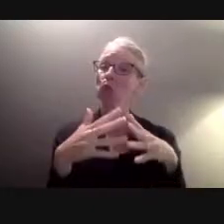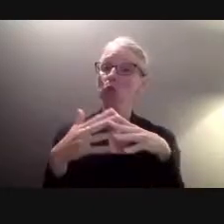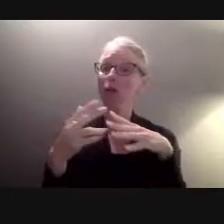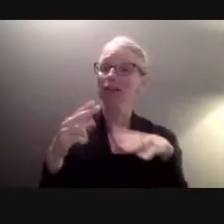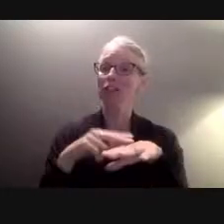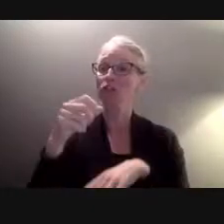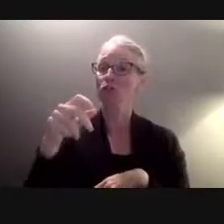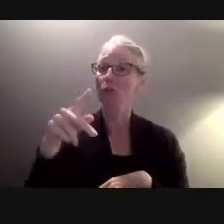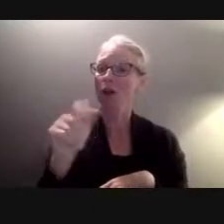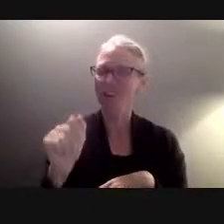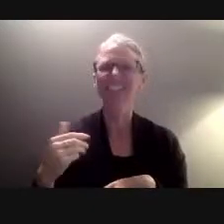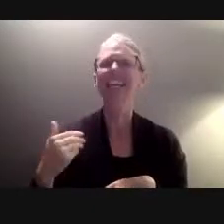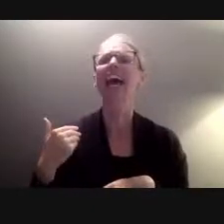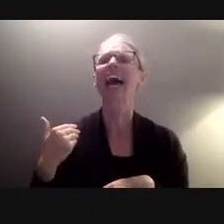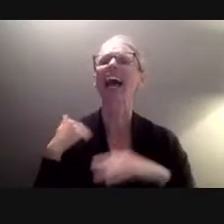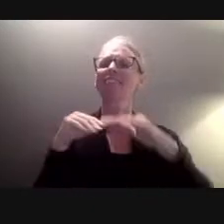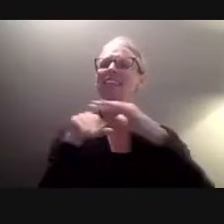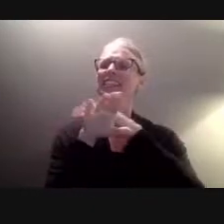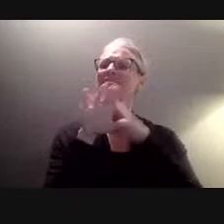in different